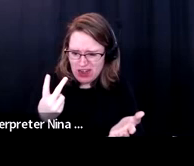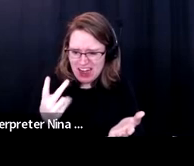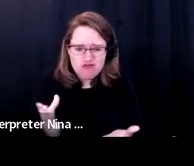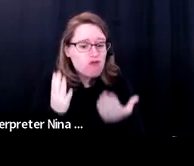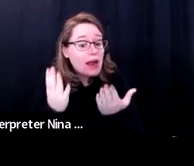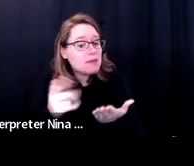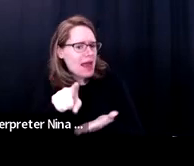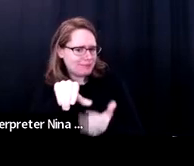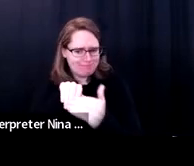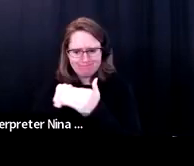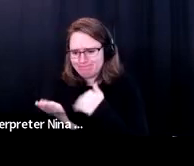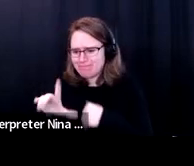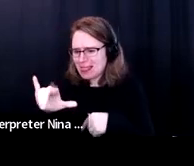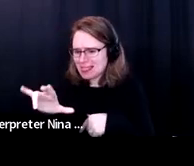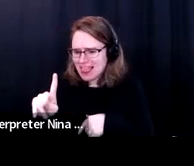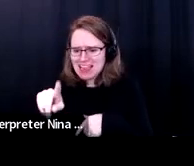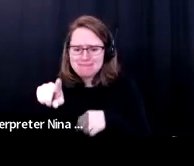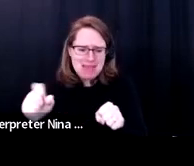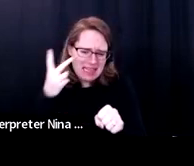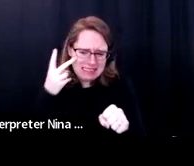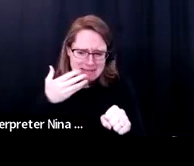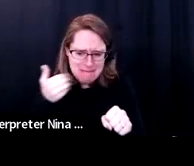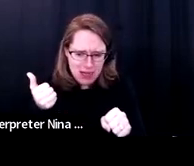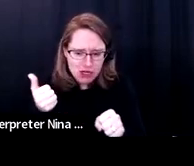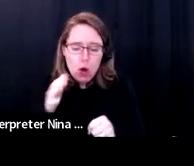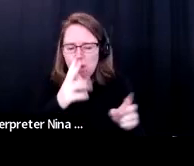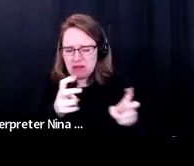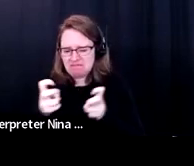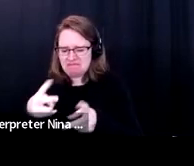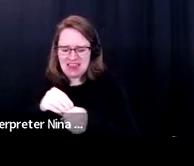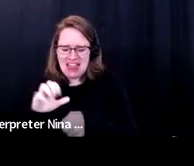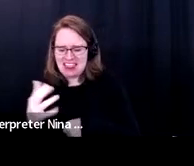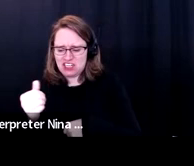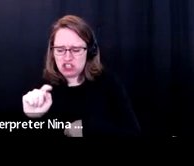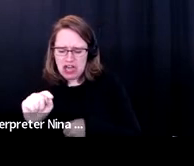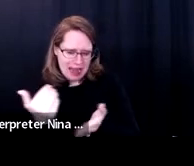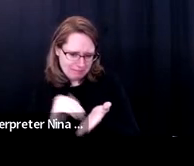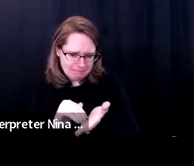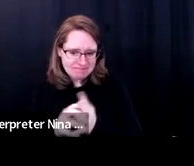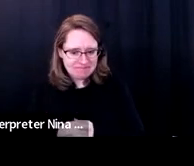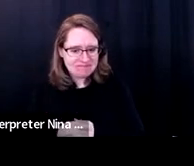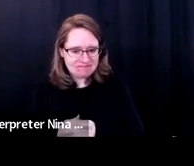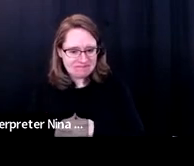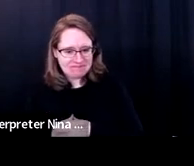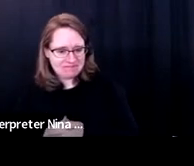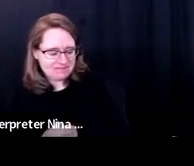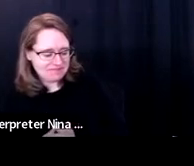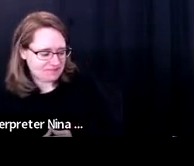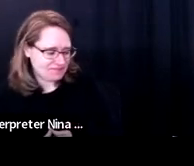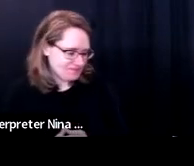a bit more accessible. And I'll copy the link into the chat again, just in case anybody needs it.